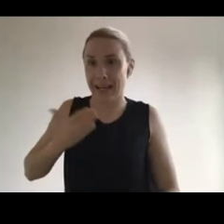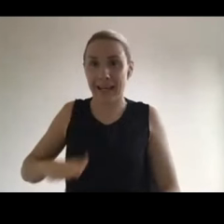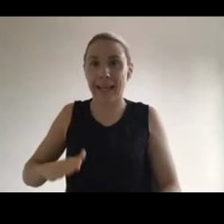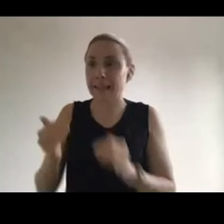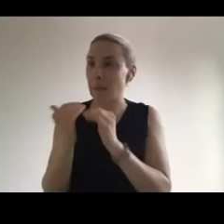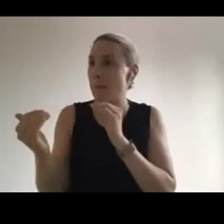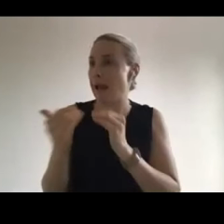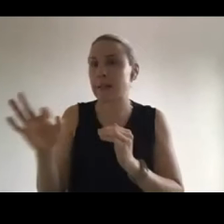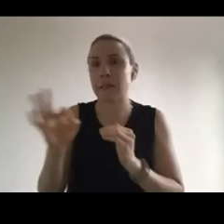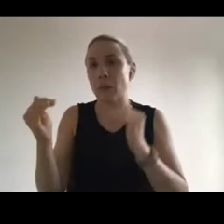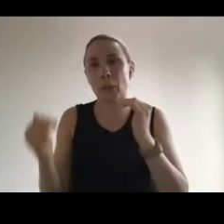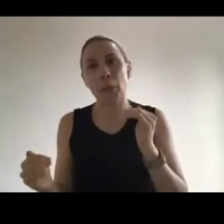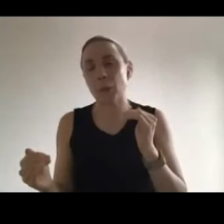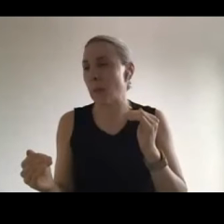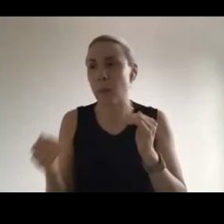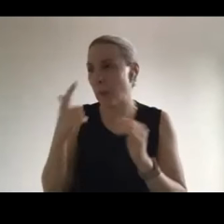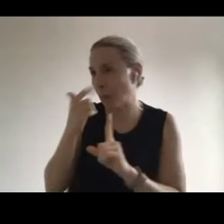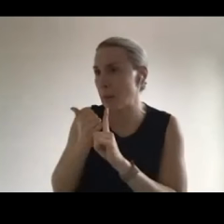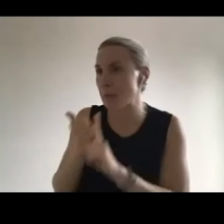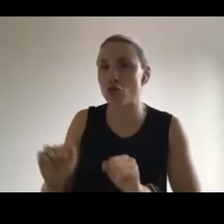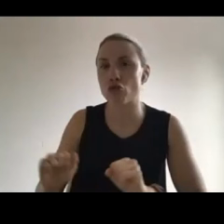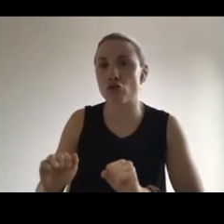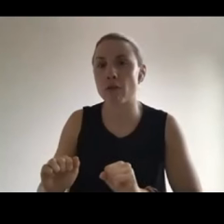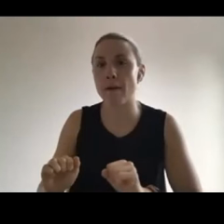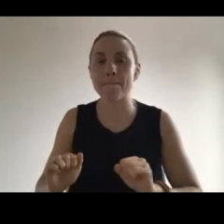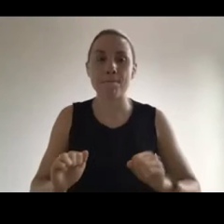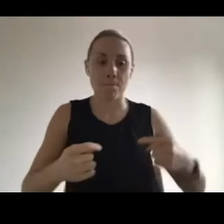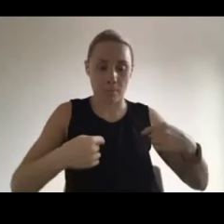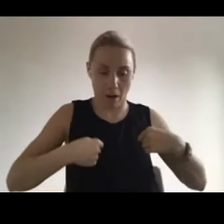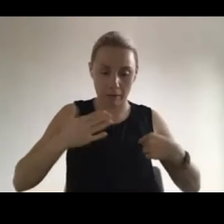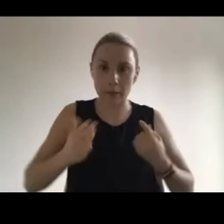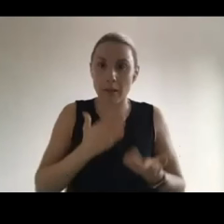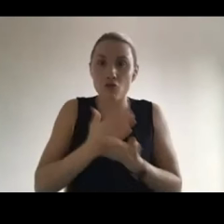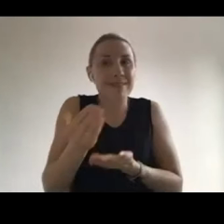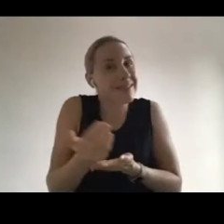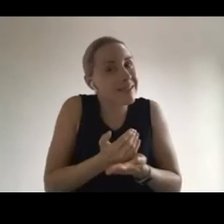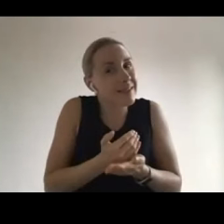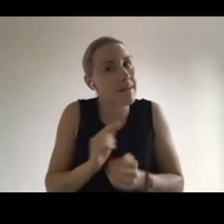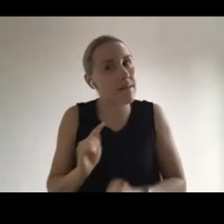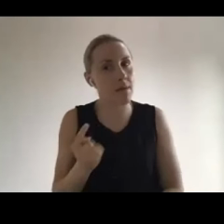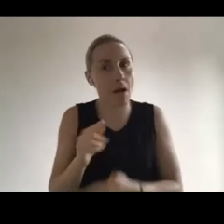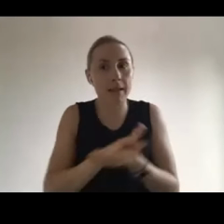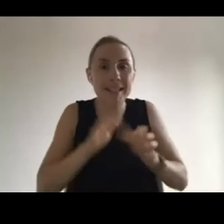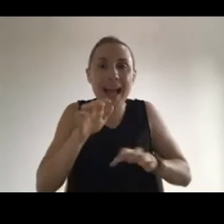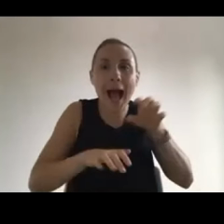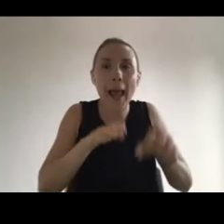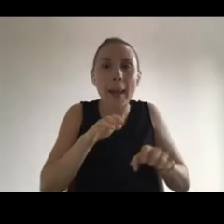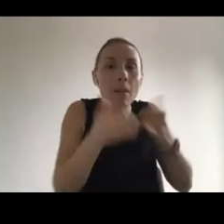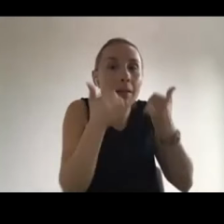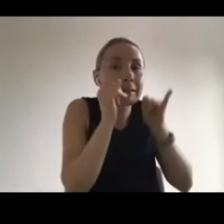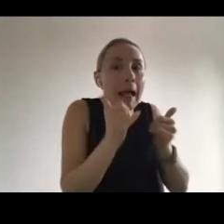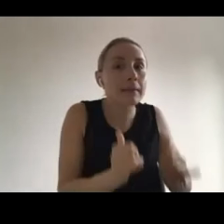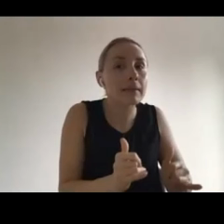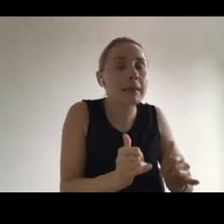we think we can start translating when it's time to test safety, when our animal work is more or less complete and showing